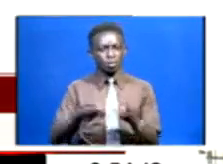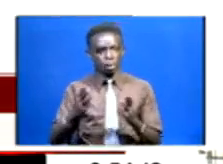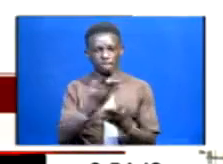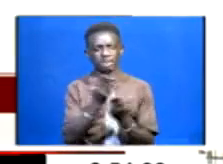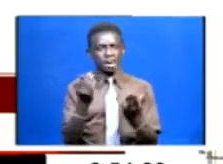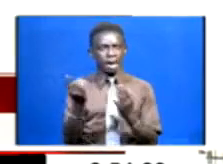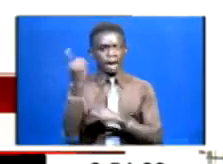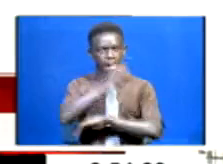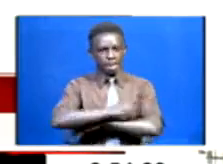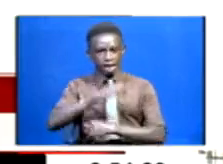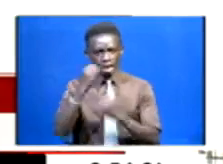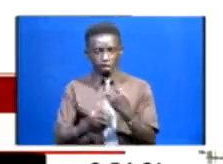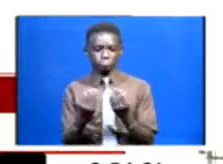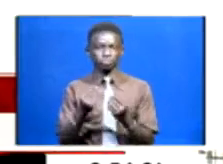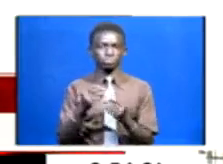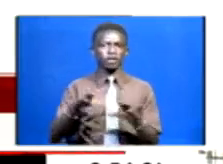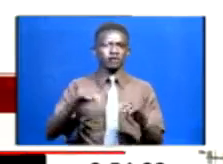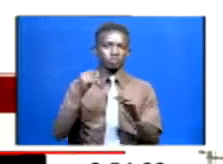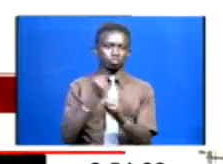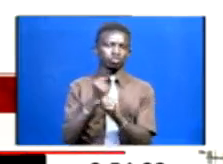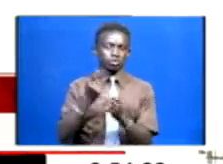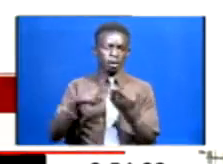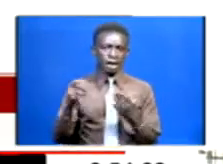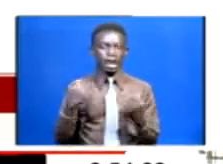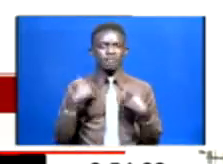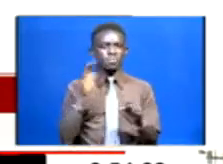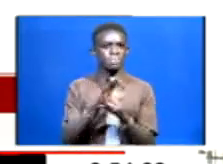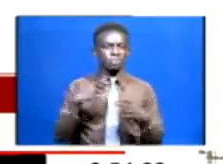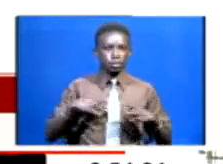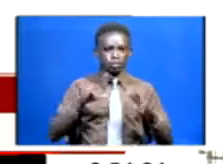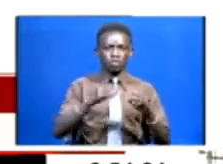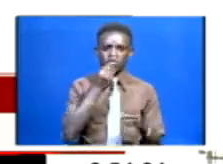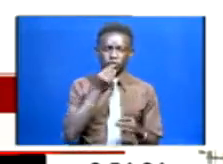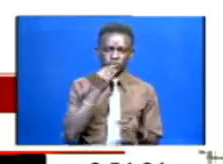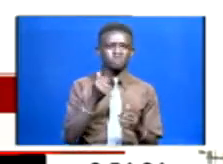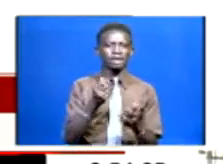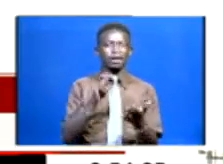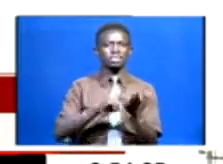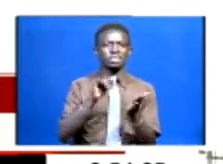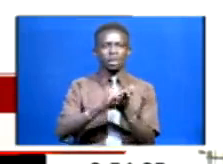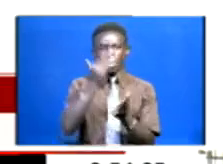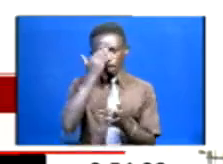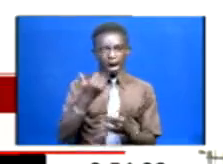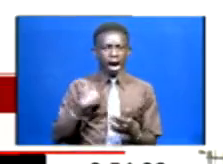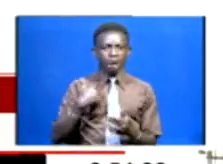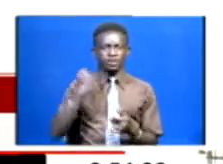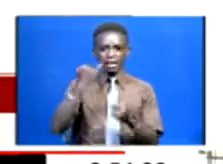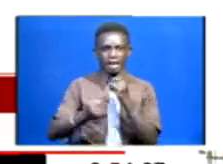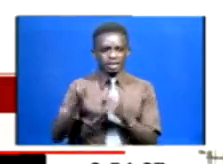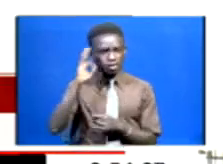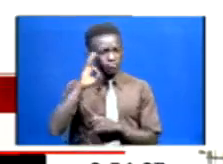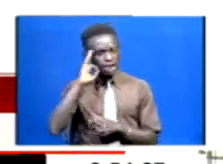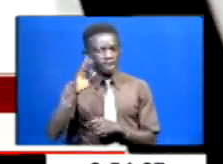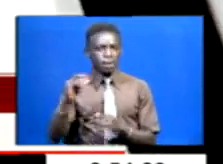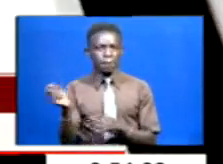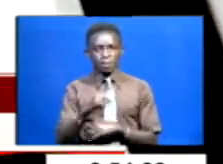people looking for food in various ways, but they don't know how to do it. That's why Robisearch has what is called Free Market Day last Friday of the month, where we give free marketing.